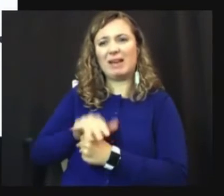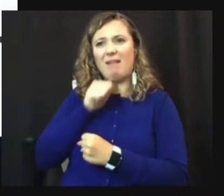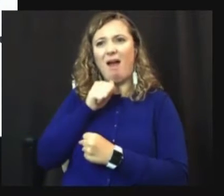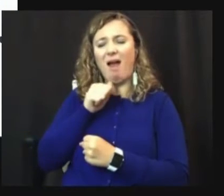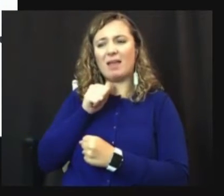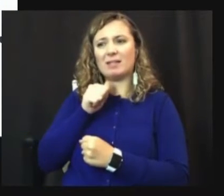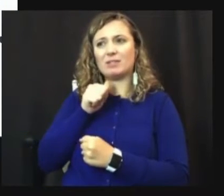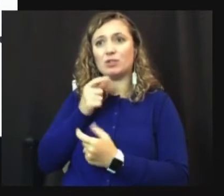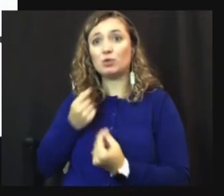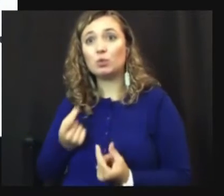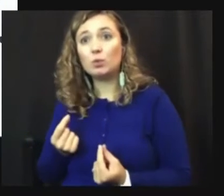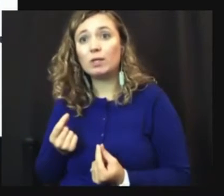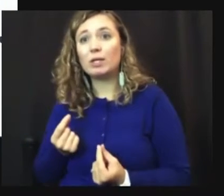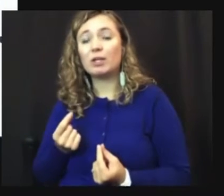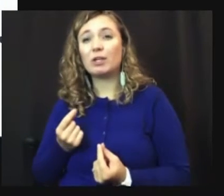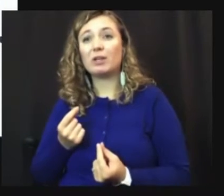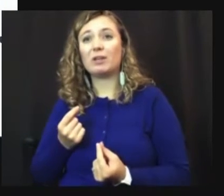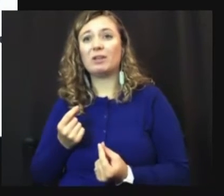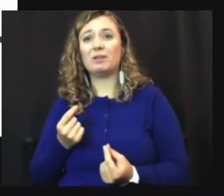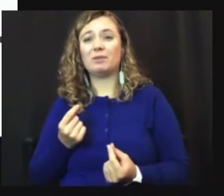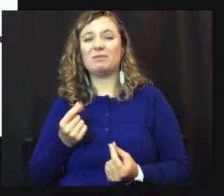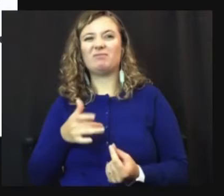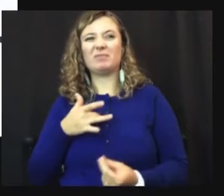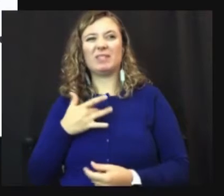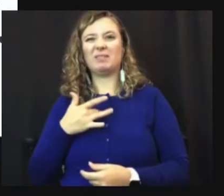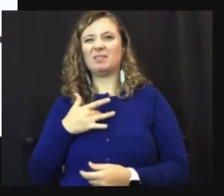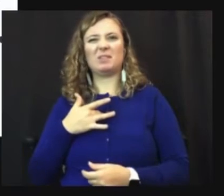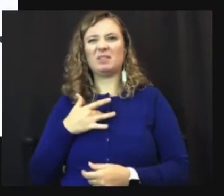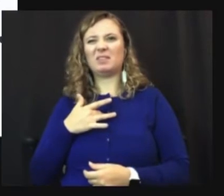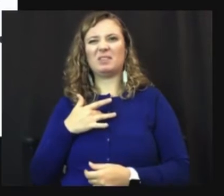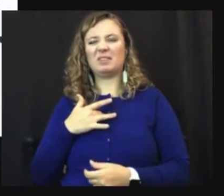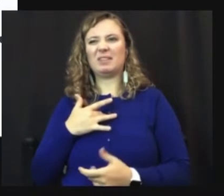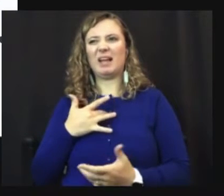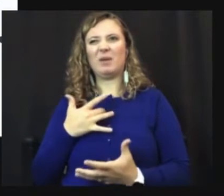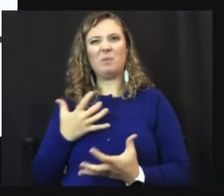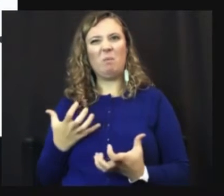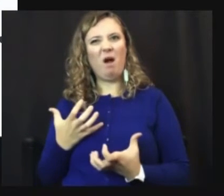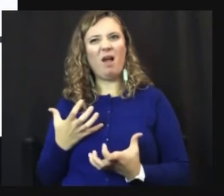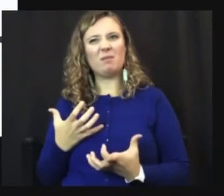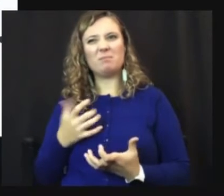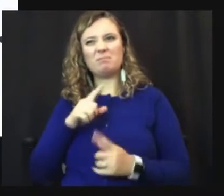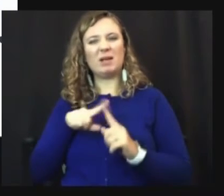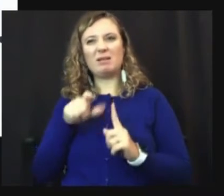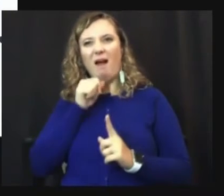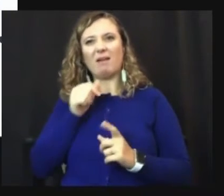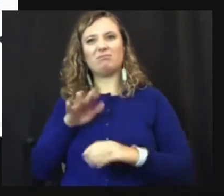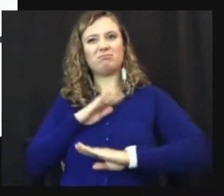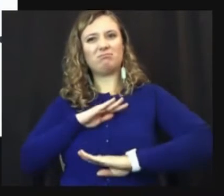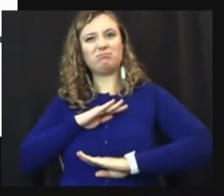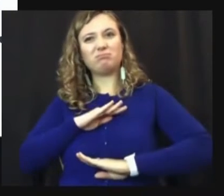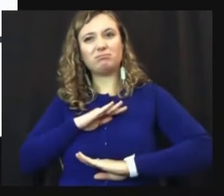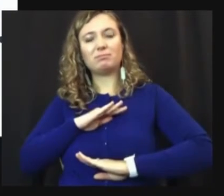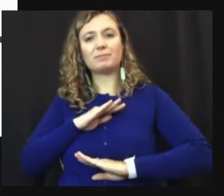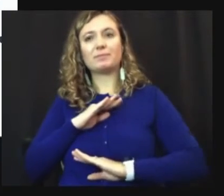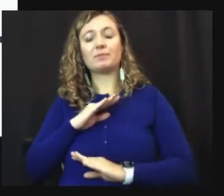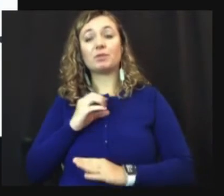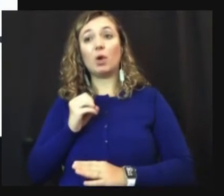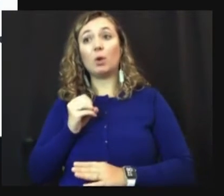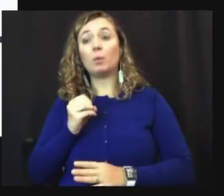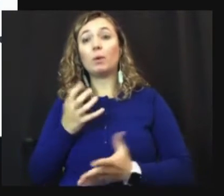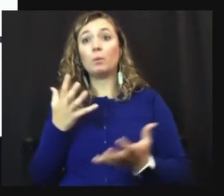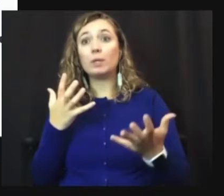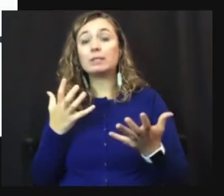feeling bereft of the sense that it is desiring. And we want to actually give our bodies what they need in this